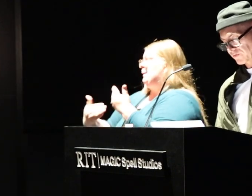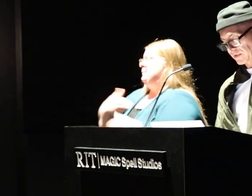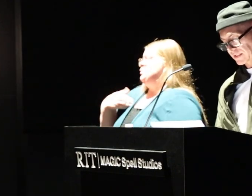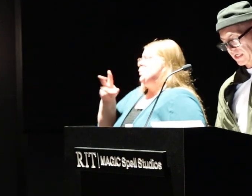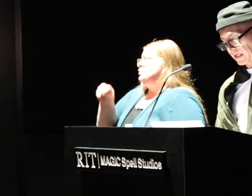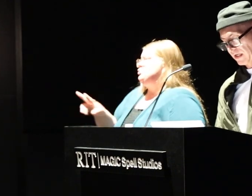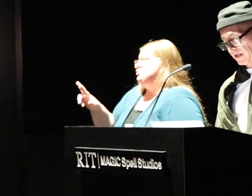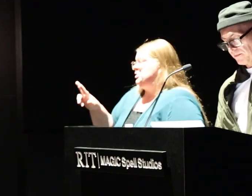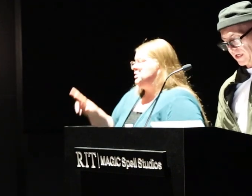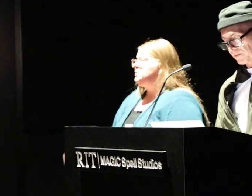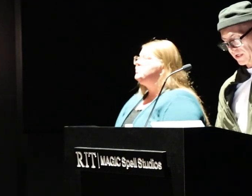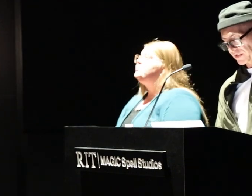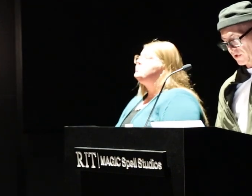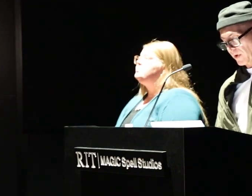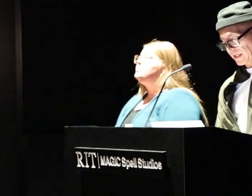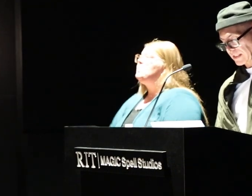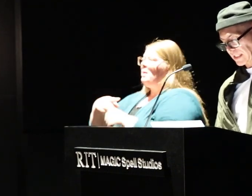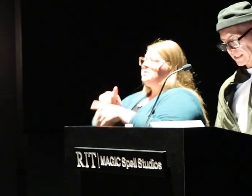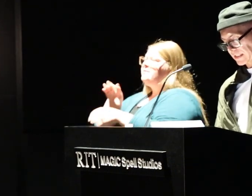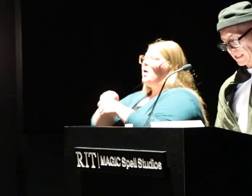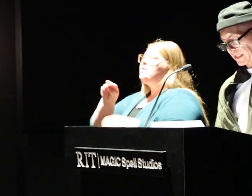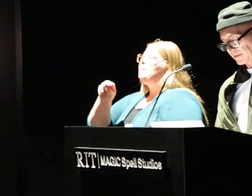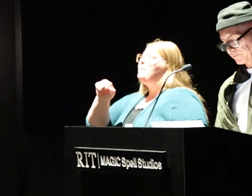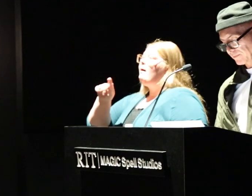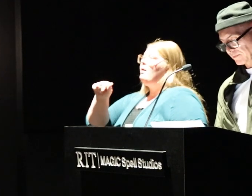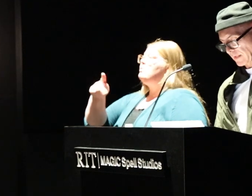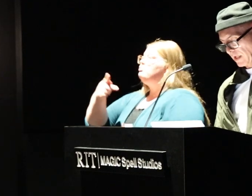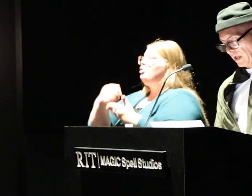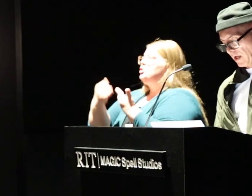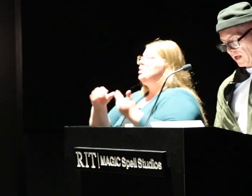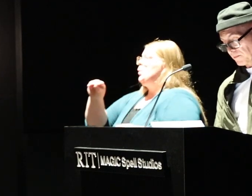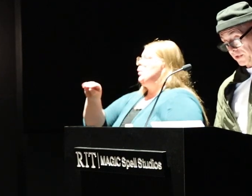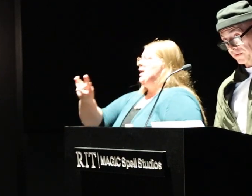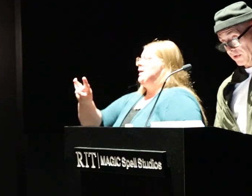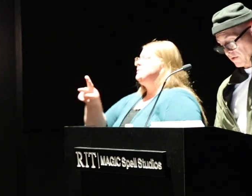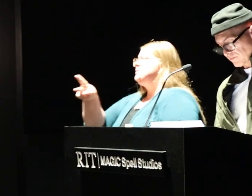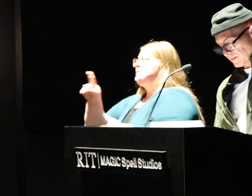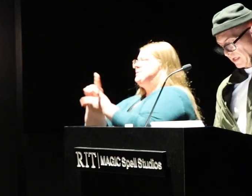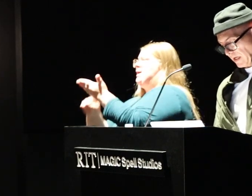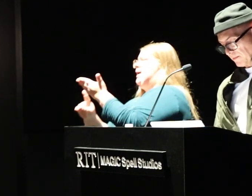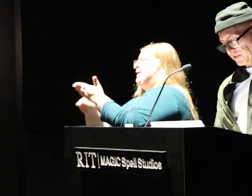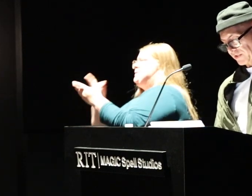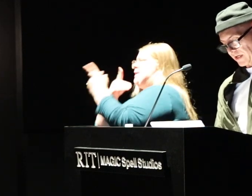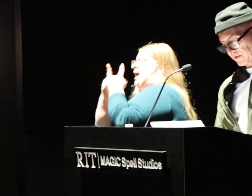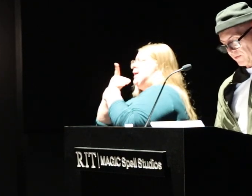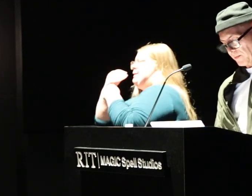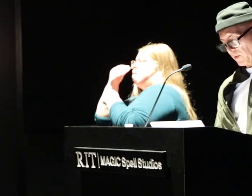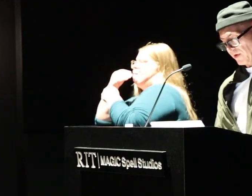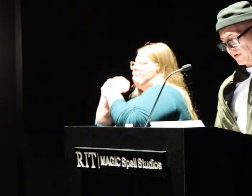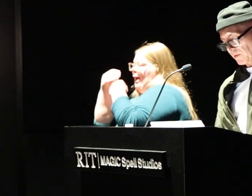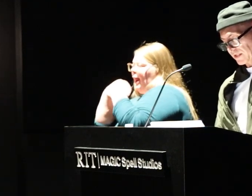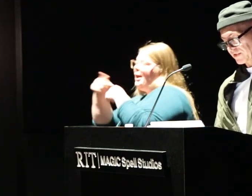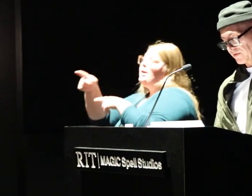RIT's Industrial Design Meta Project 08 Designing Dining. On a personal note, I must share that